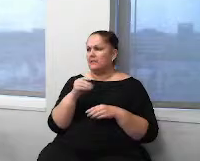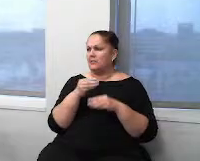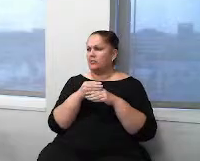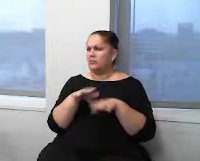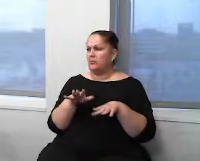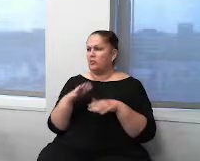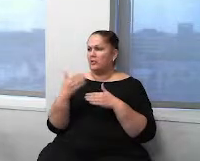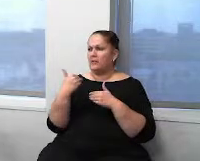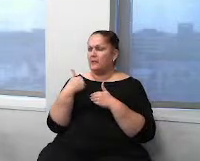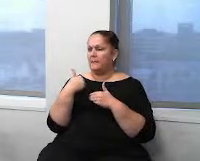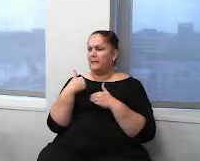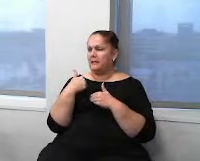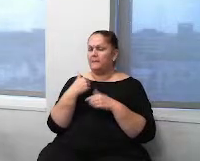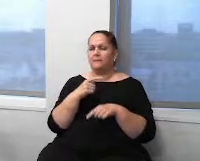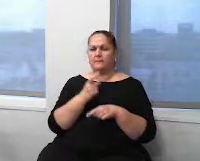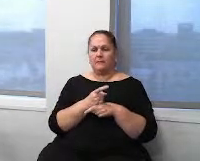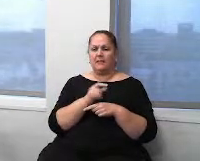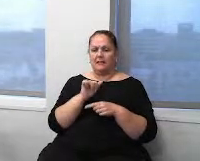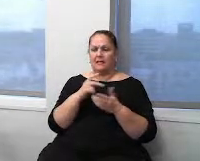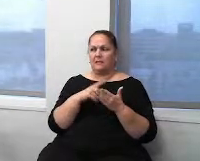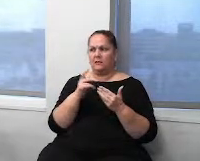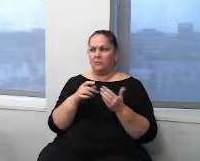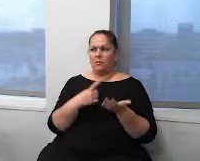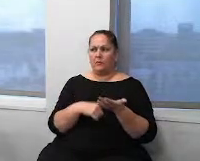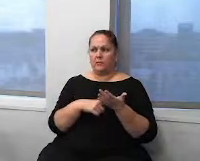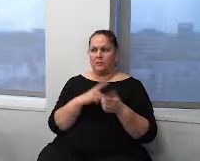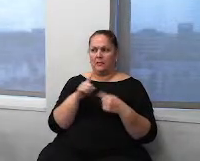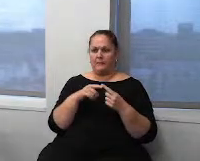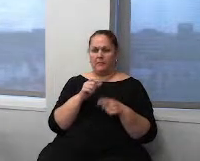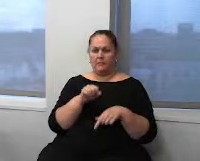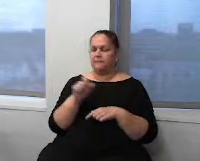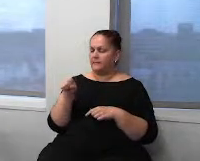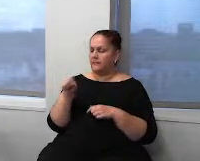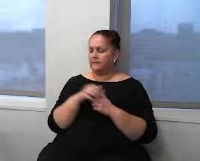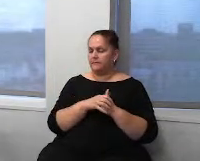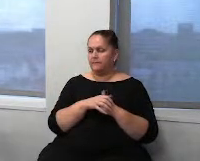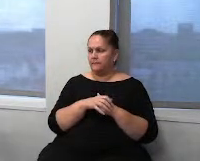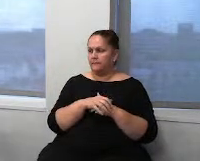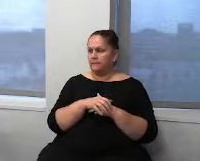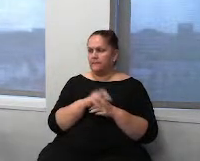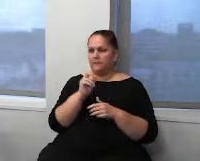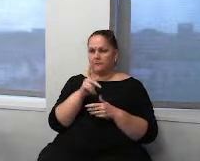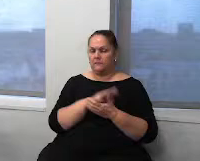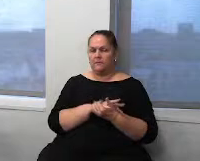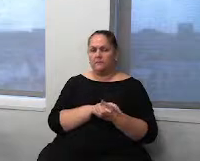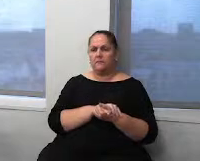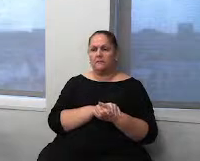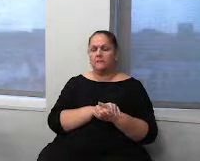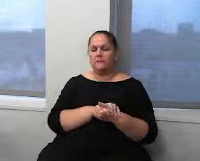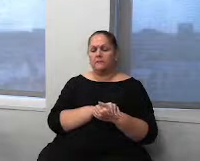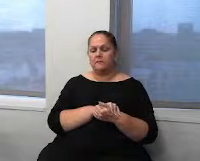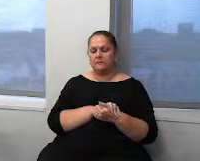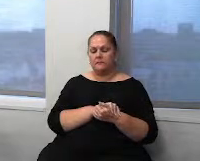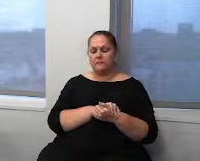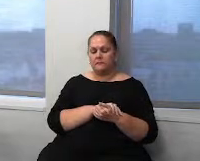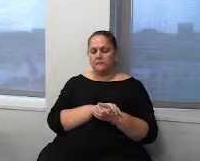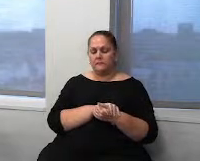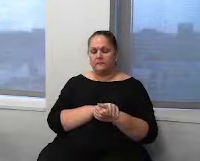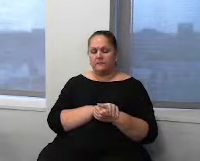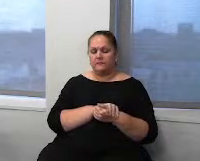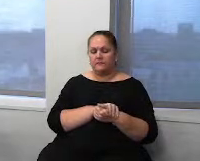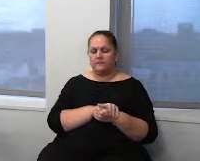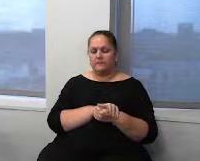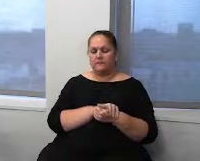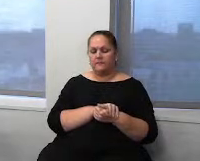39 distribution grid reliability? Yes. And that's the program we've been talking about, right? Yes. Okay,